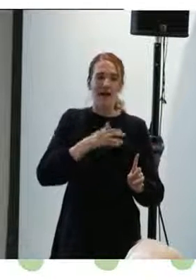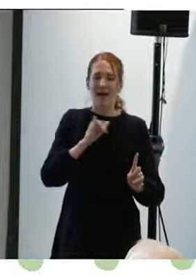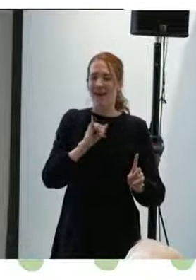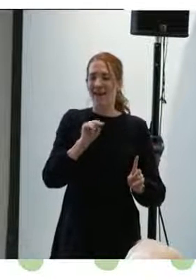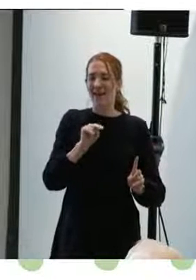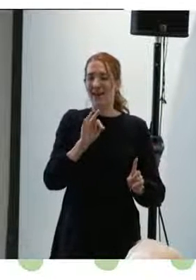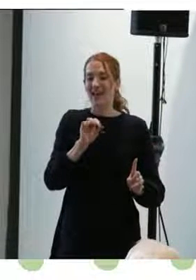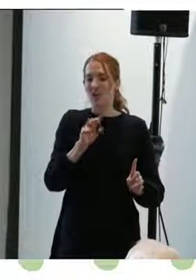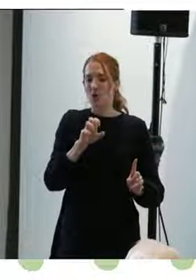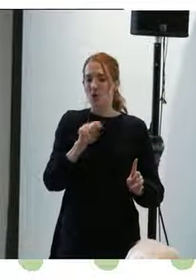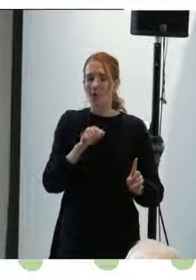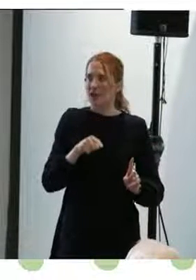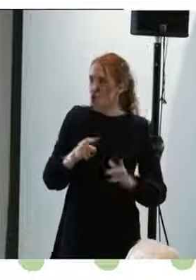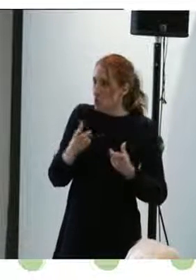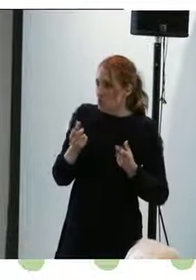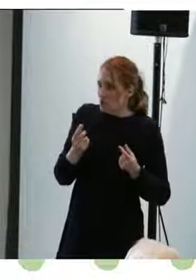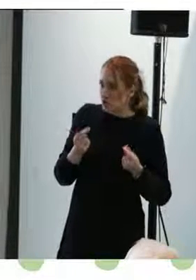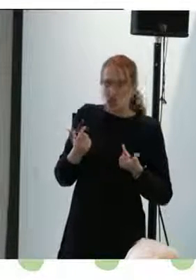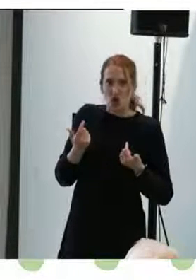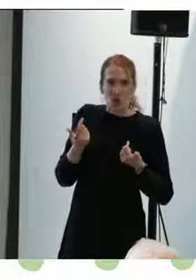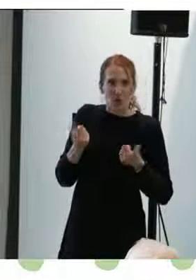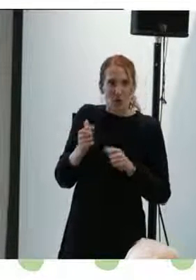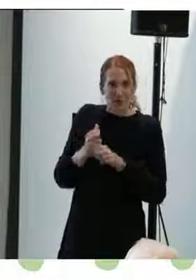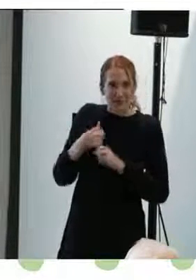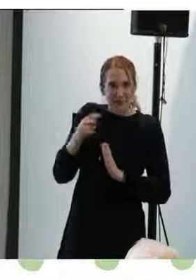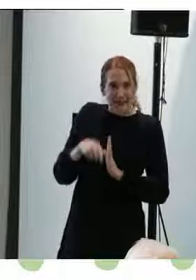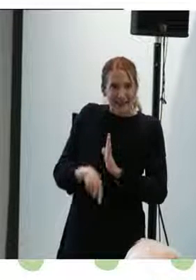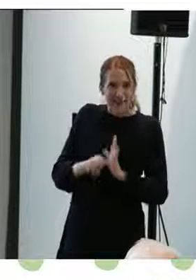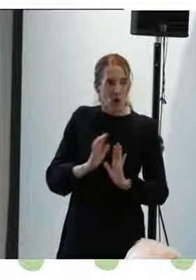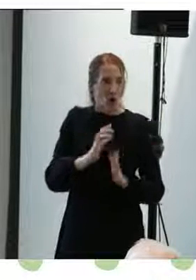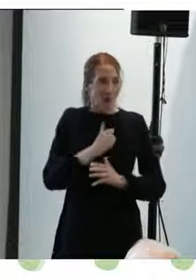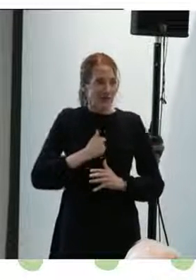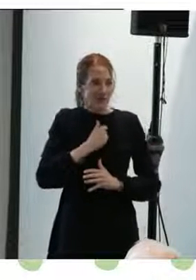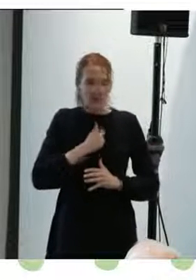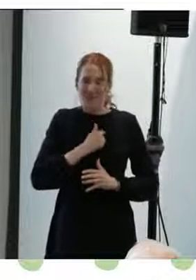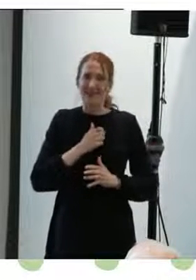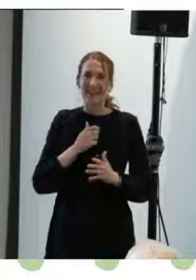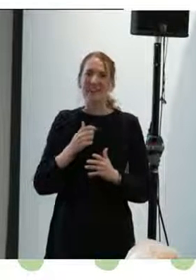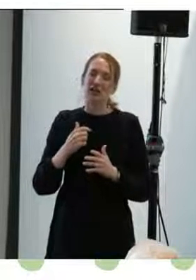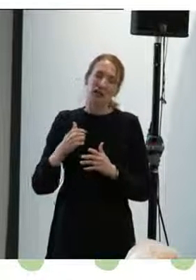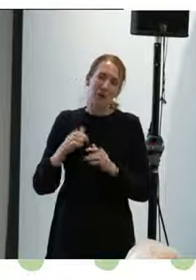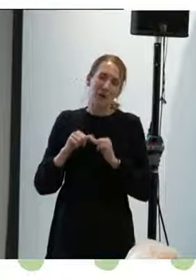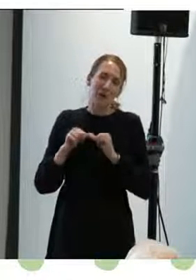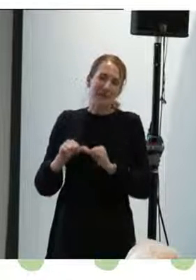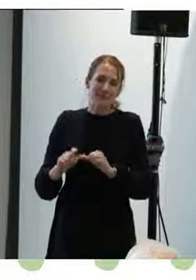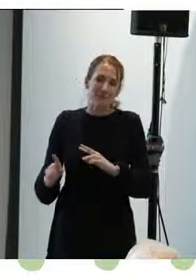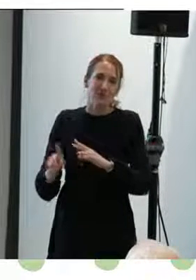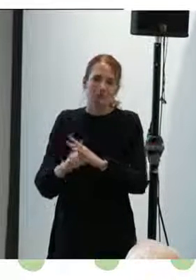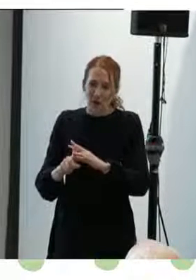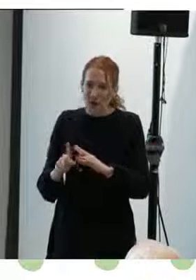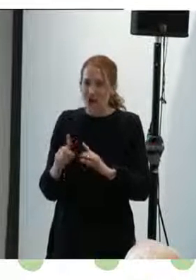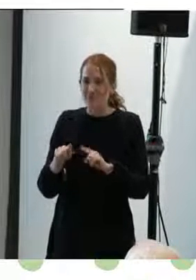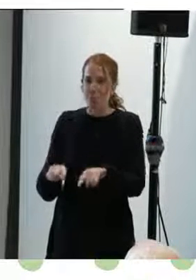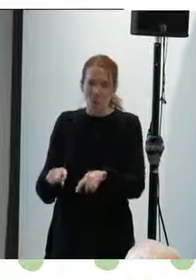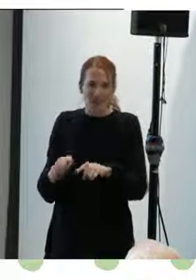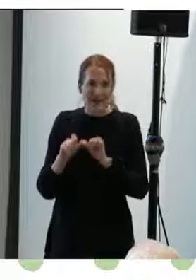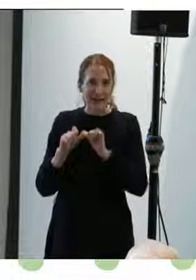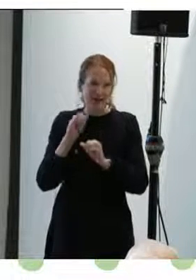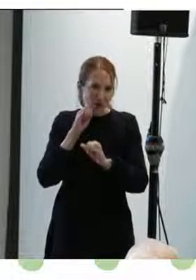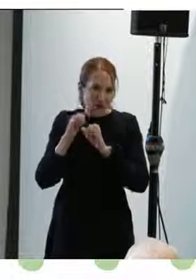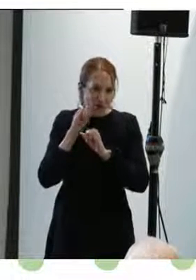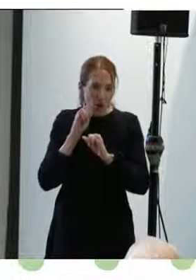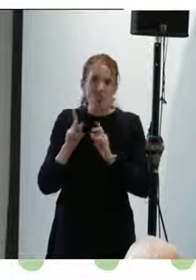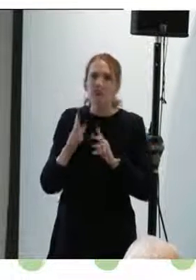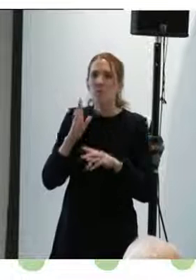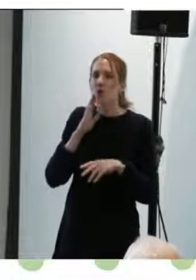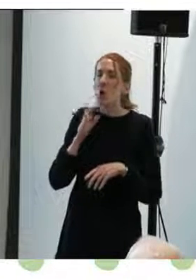just kind of stumbling around, but then eventually, keep showing up, keep interviewing. People would say, oh, okay, you're Ellen's friend,